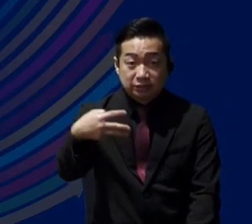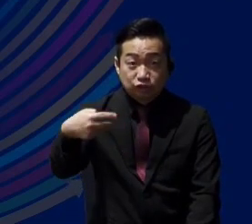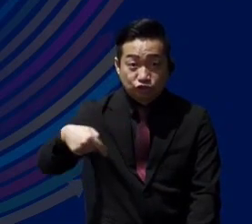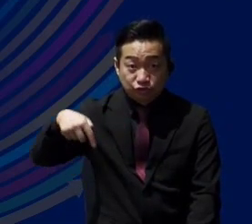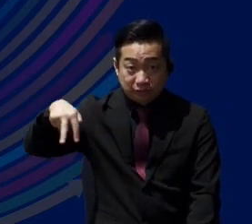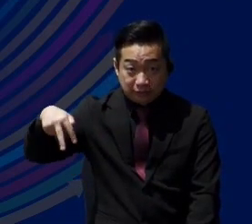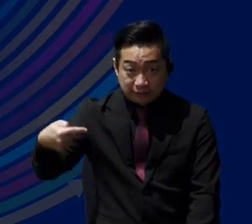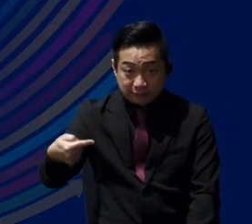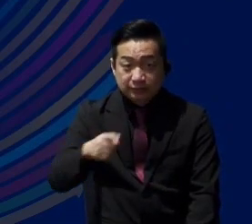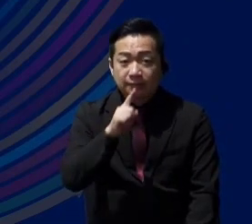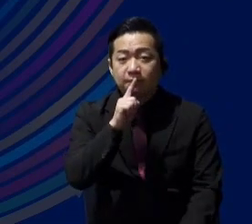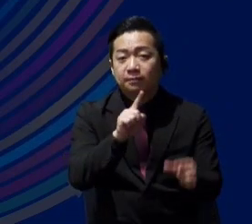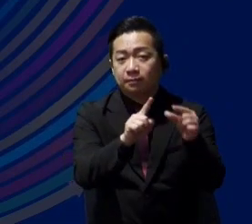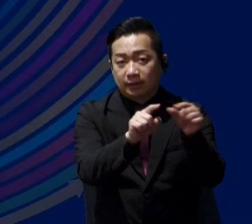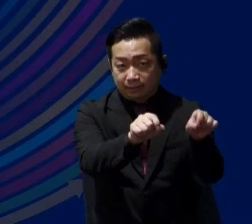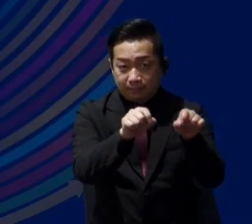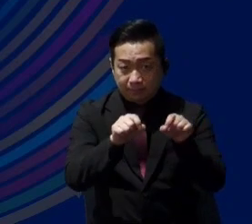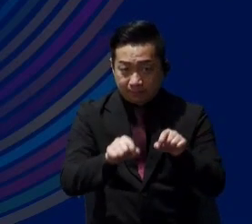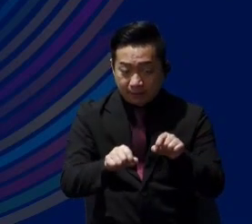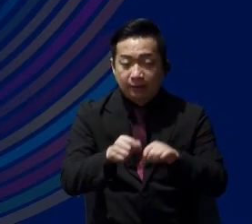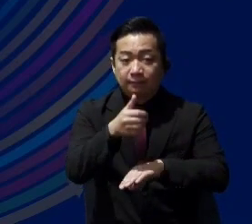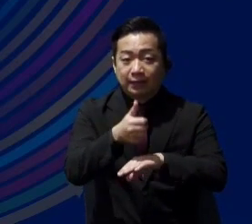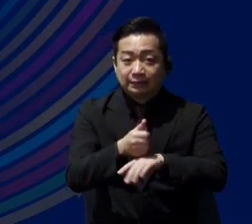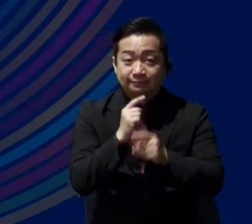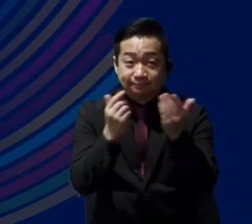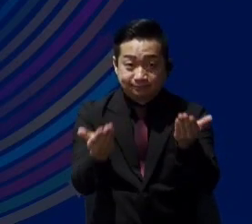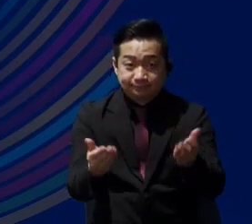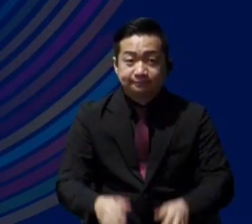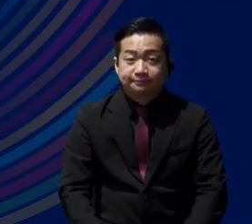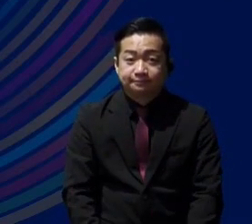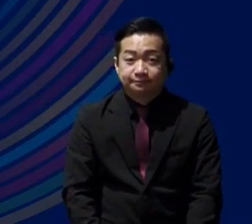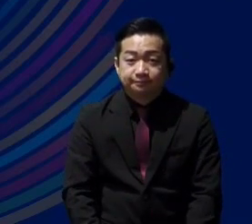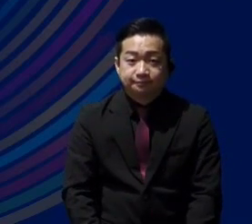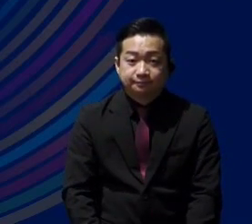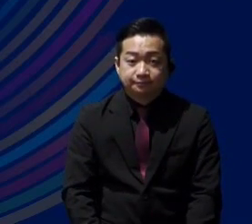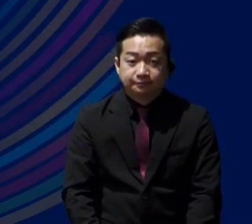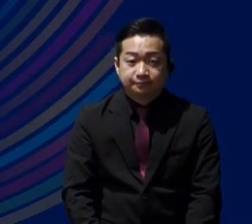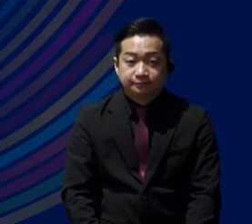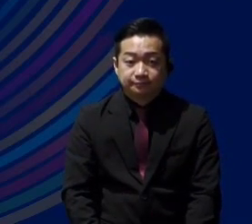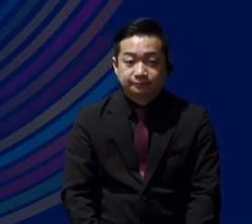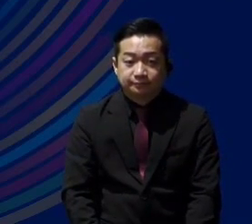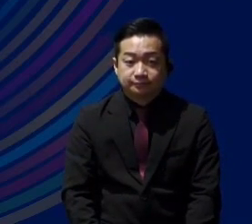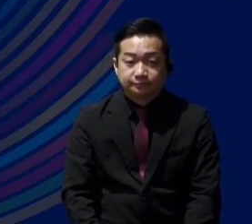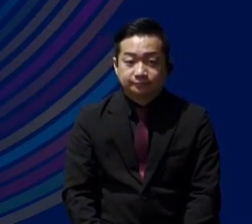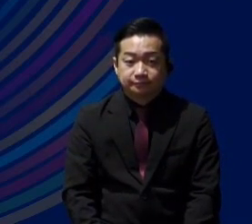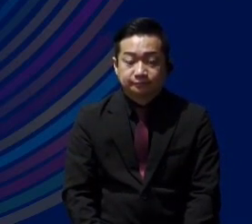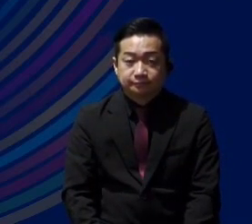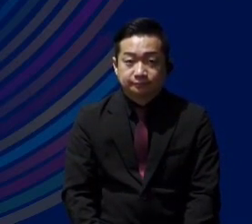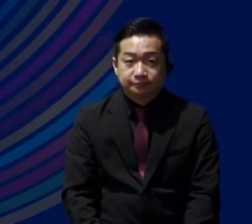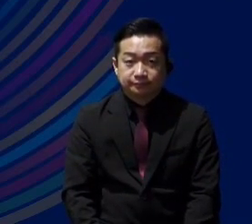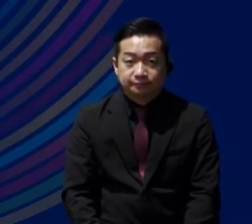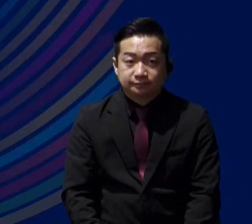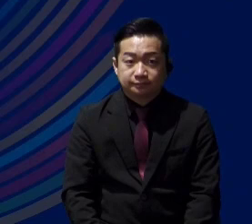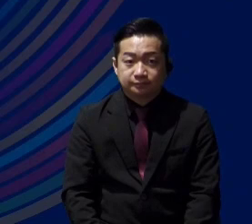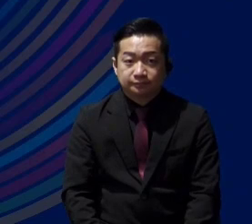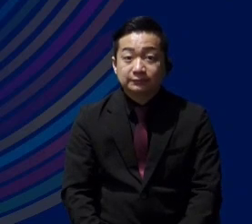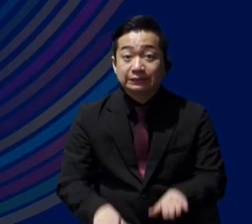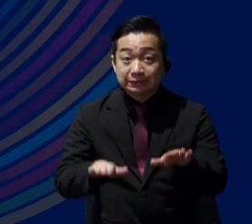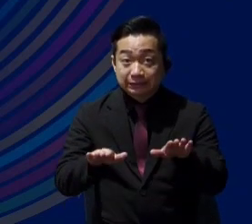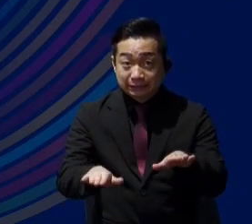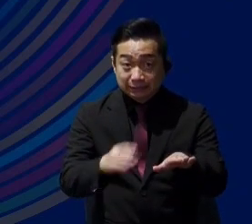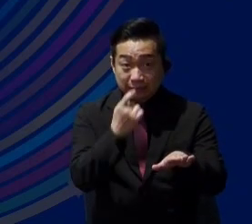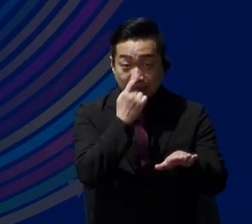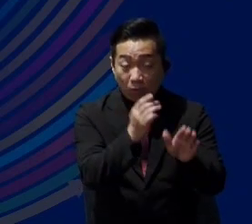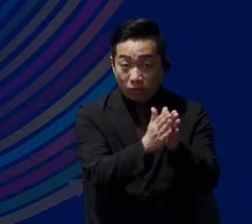time, we've had 28 COPs. And for the first time last year, health was included.